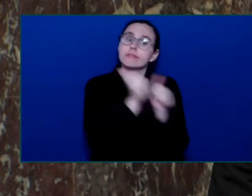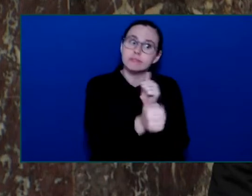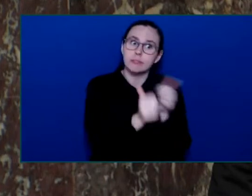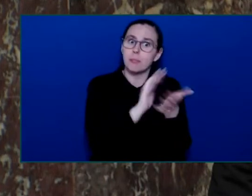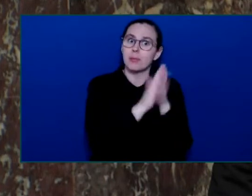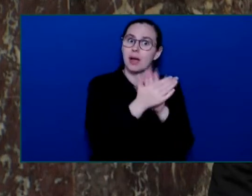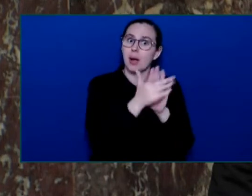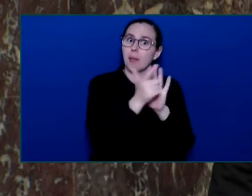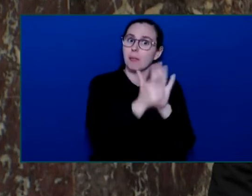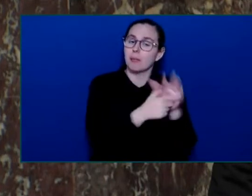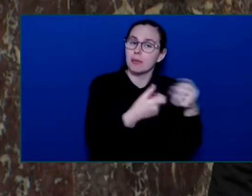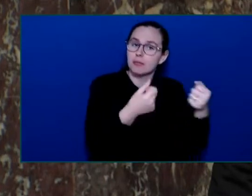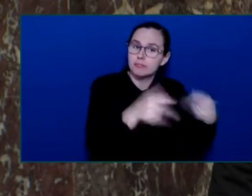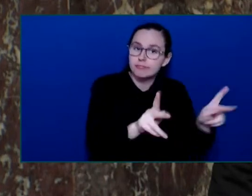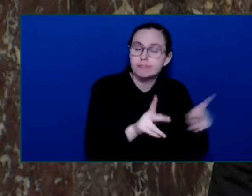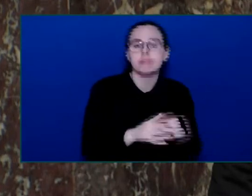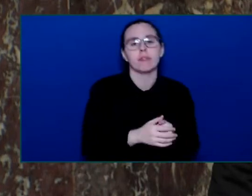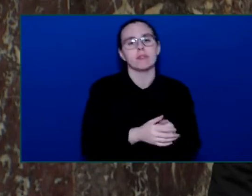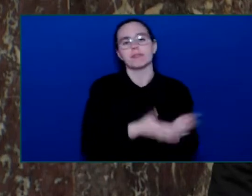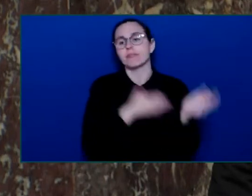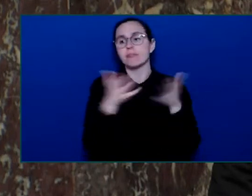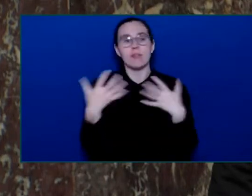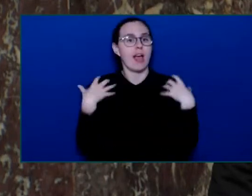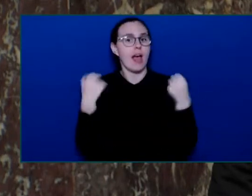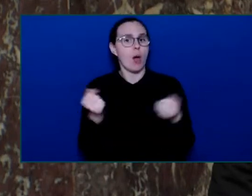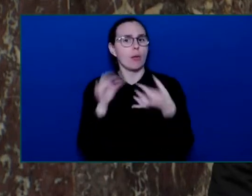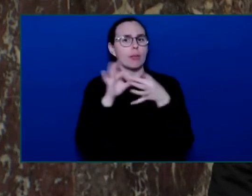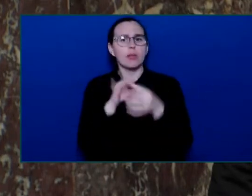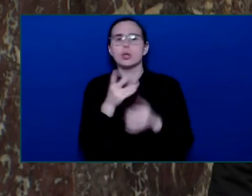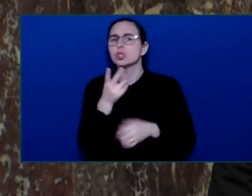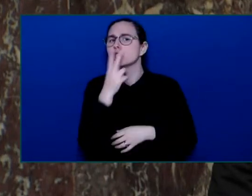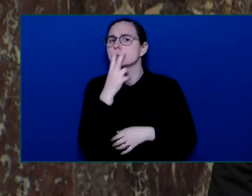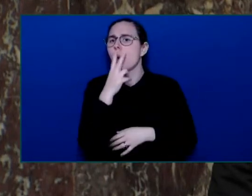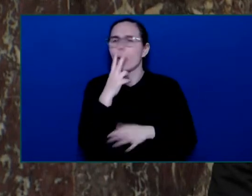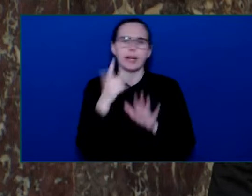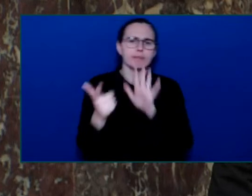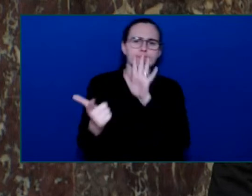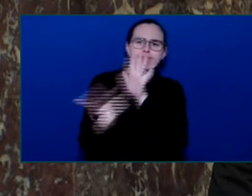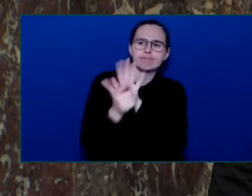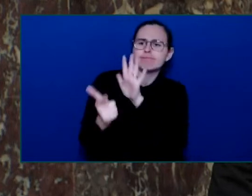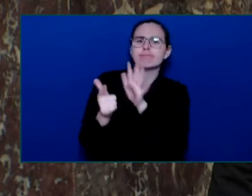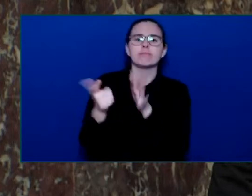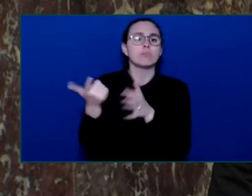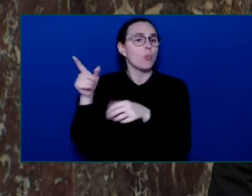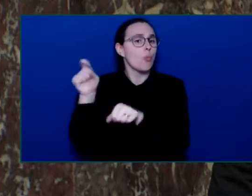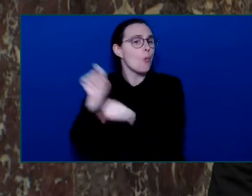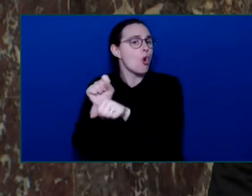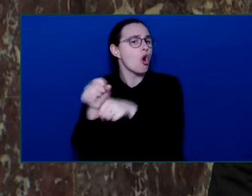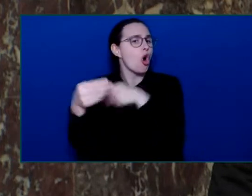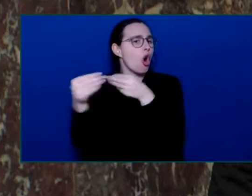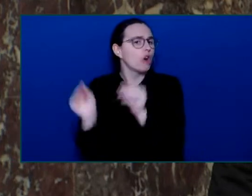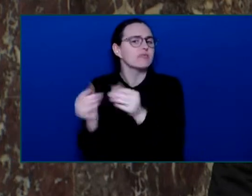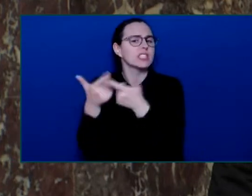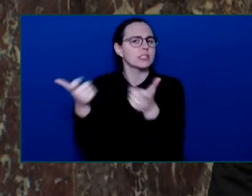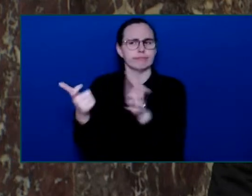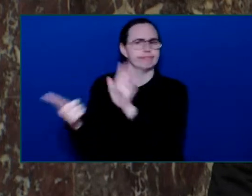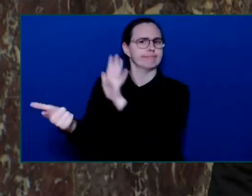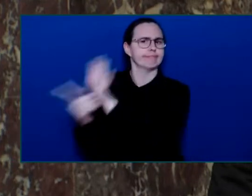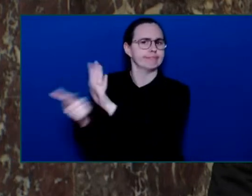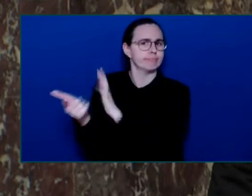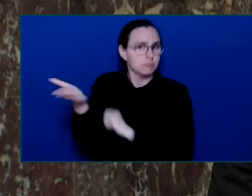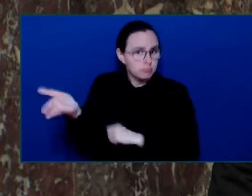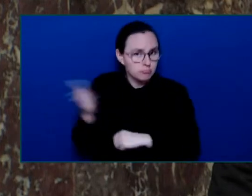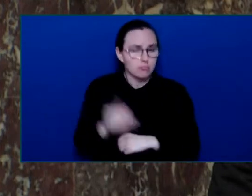banned smoking in the workplace. But even if private members' bill doesn't pass, debating them can and has